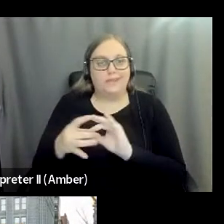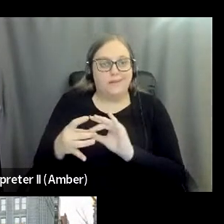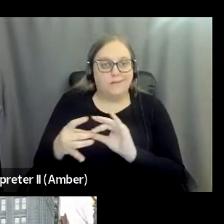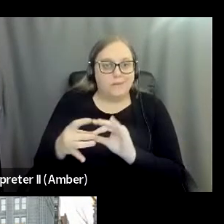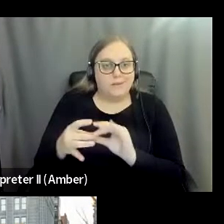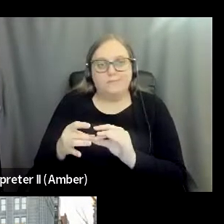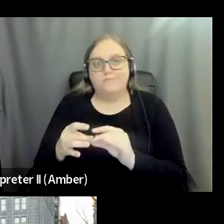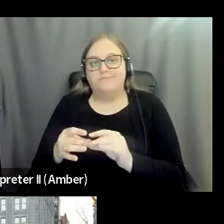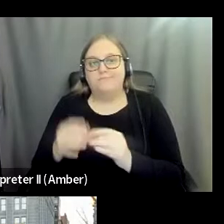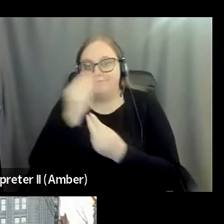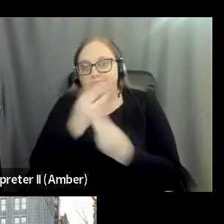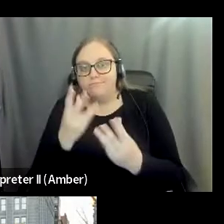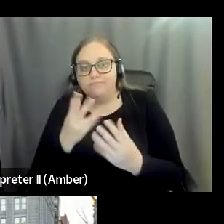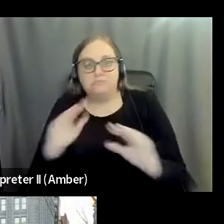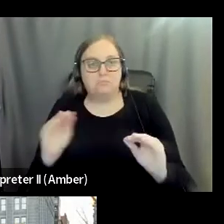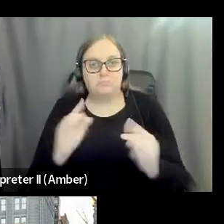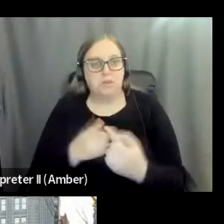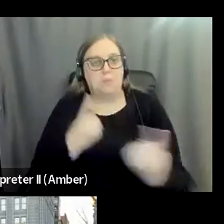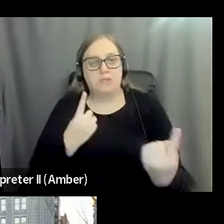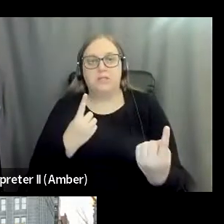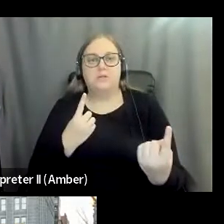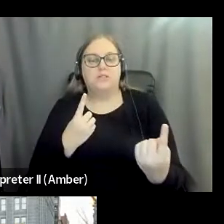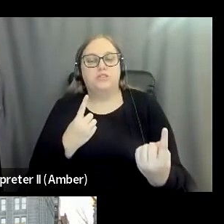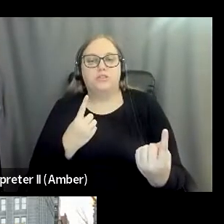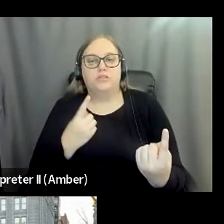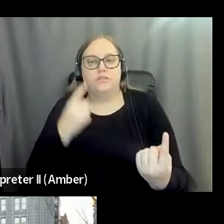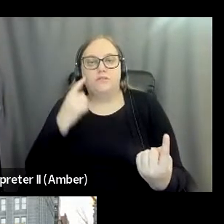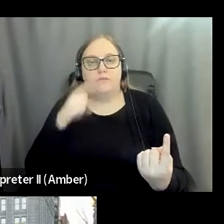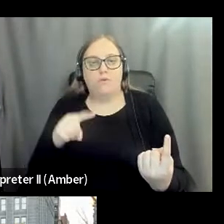in opposition to the